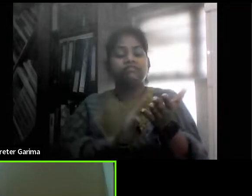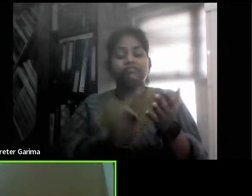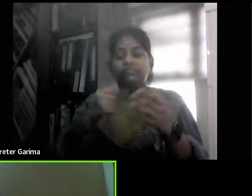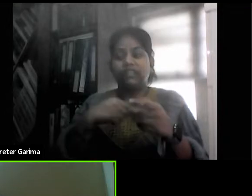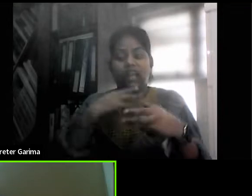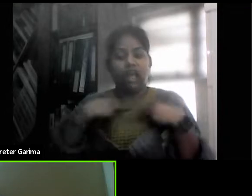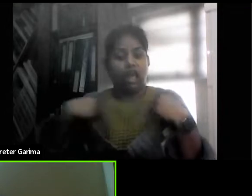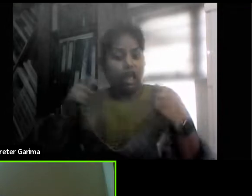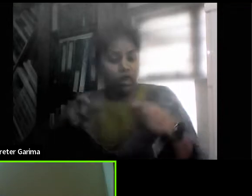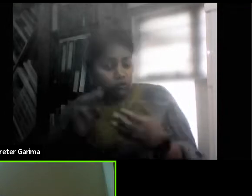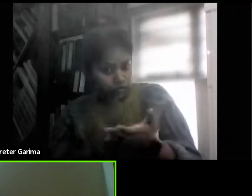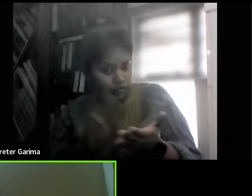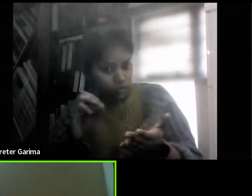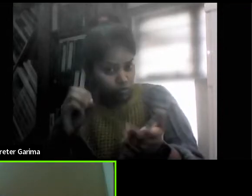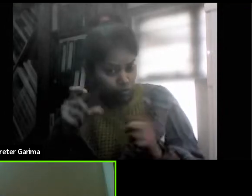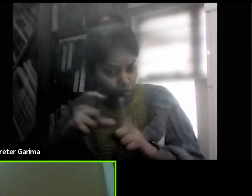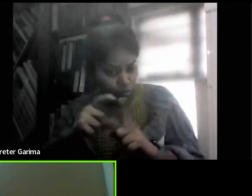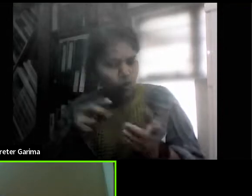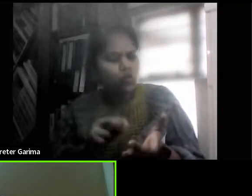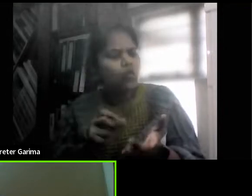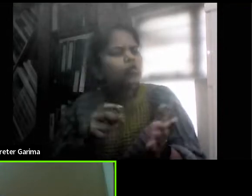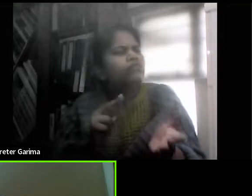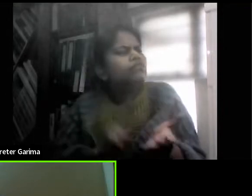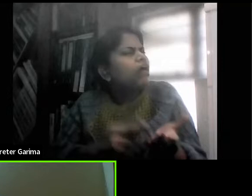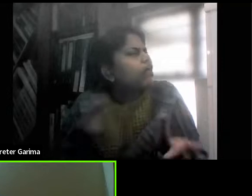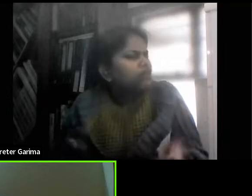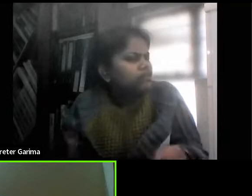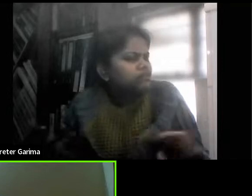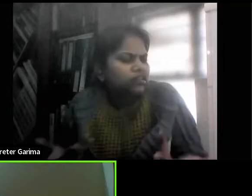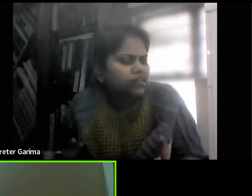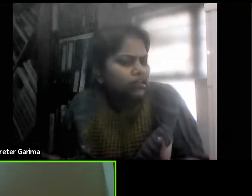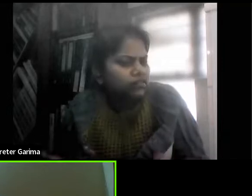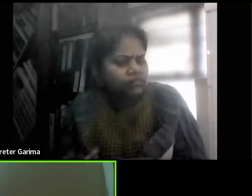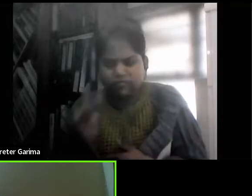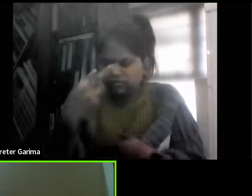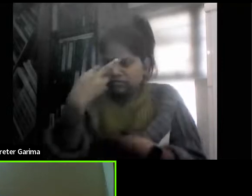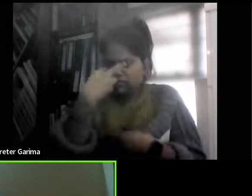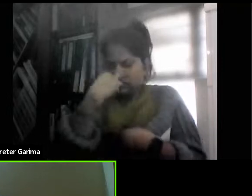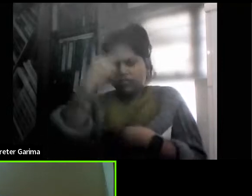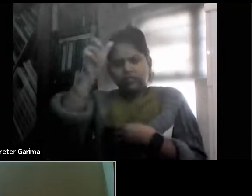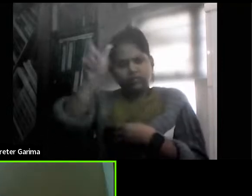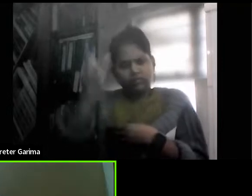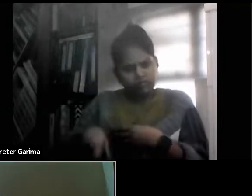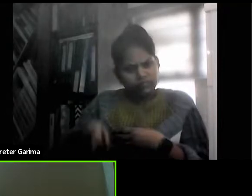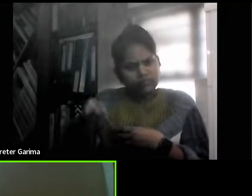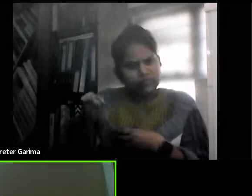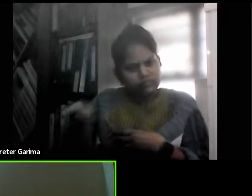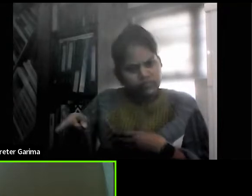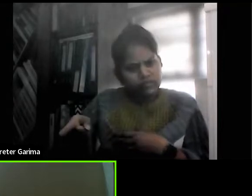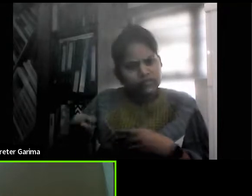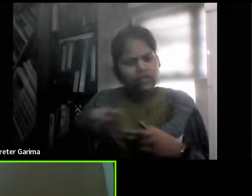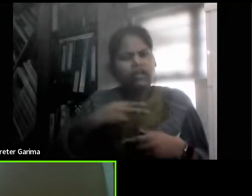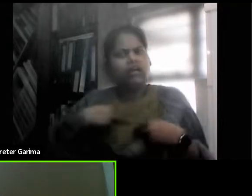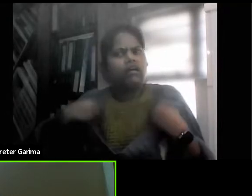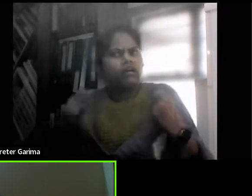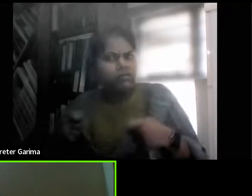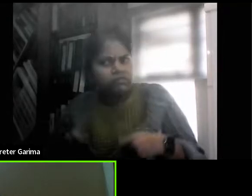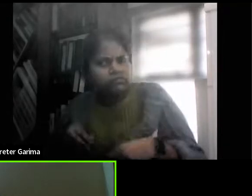Does it still remain the same? What actually the blind, or indeed through their advocacy movement, what kind